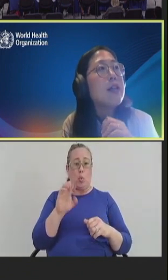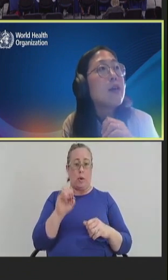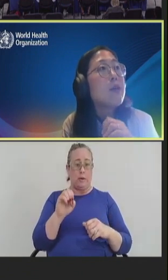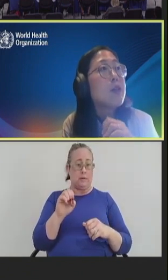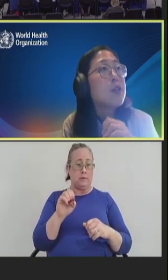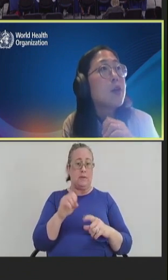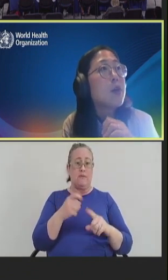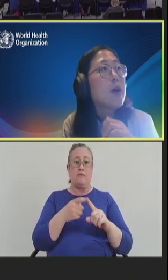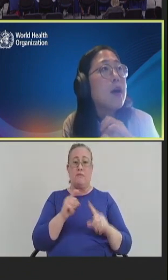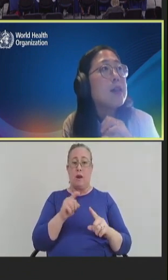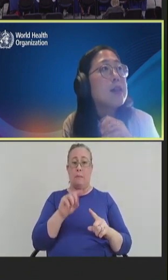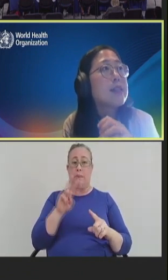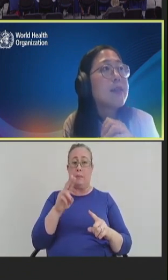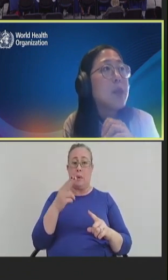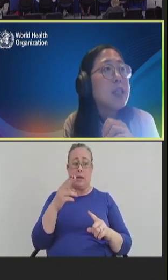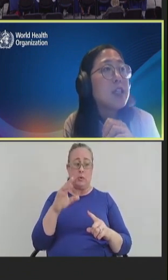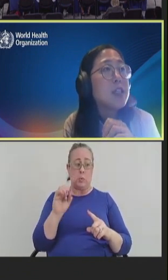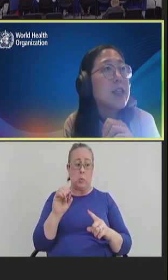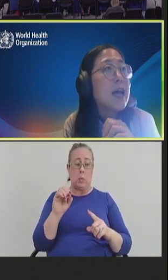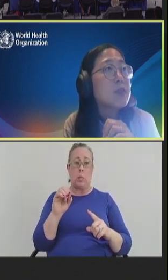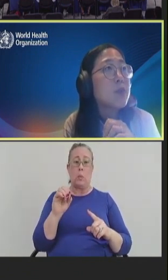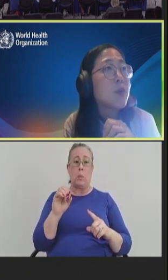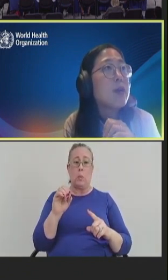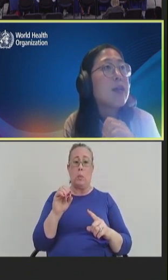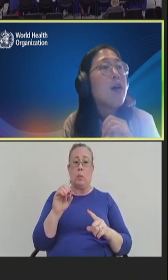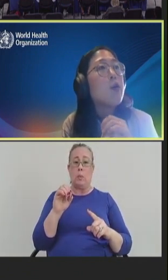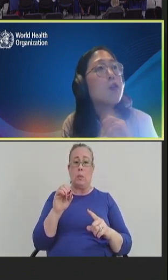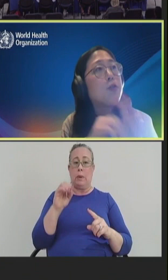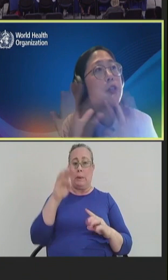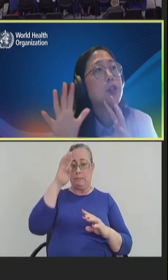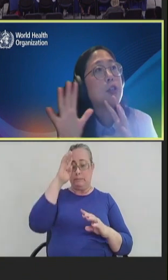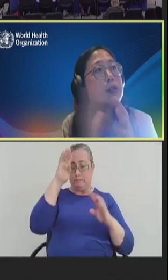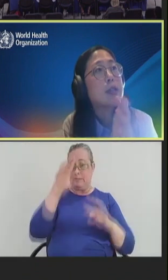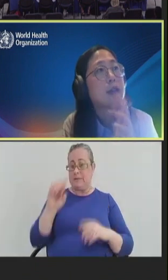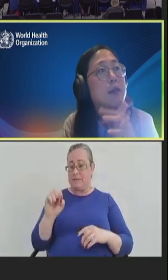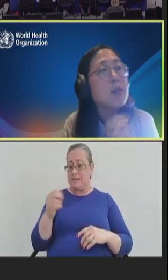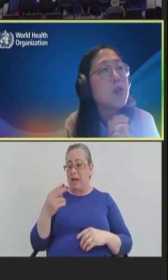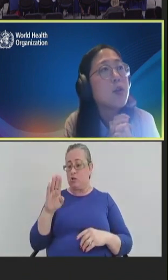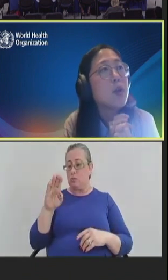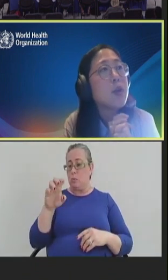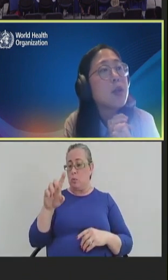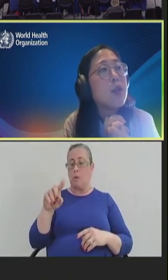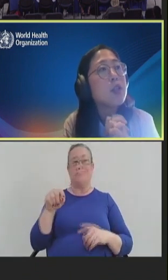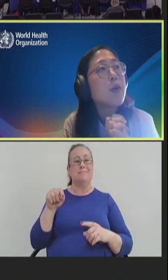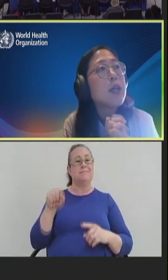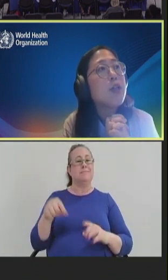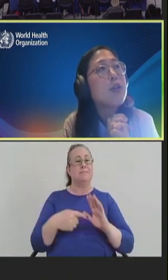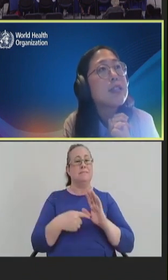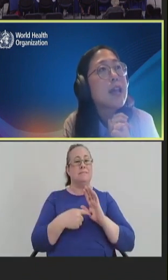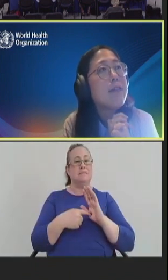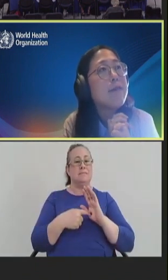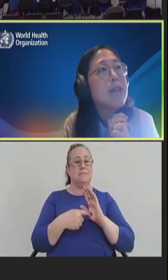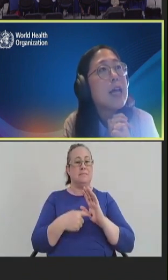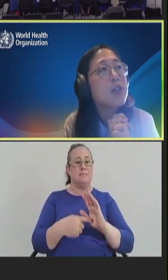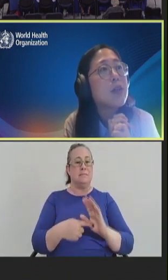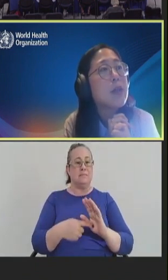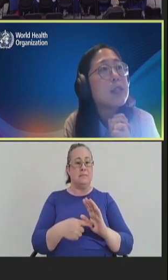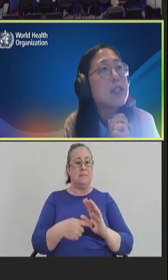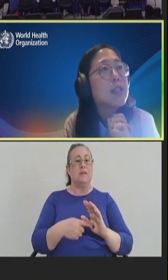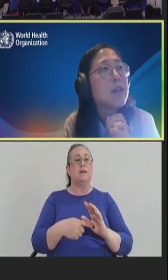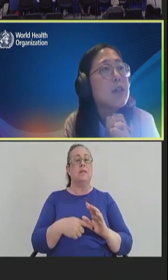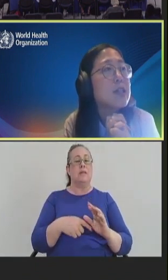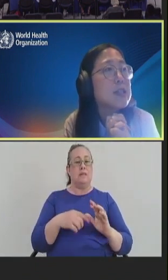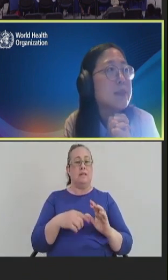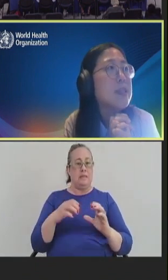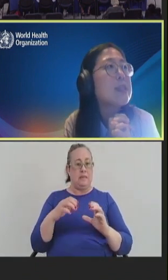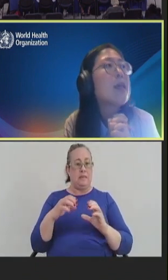from the WHO immunization dashboard, which features the WHO and UNICEF national